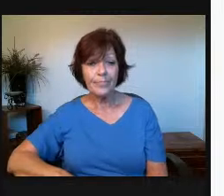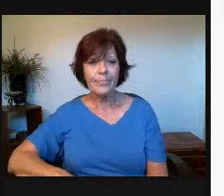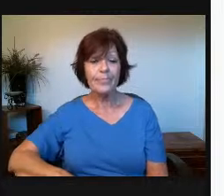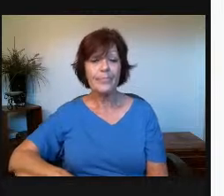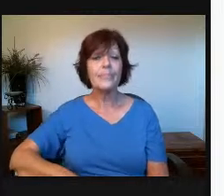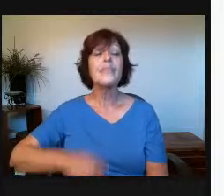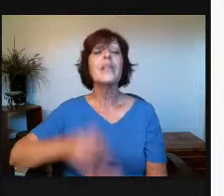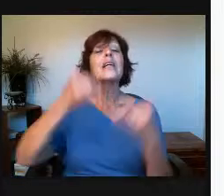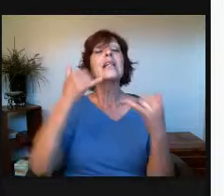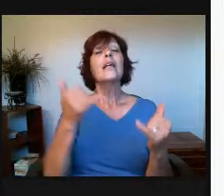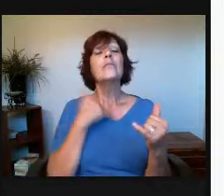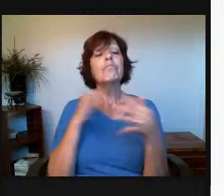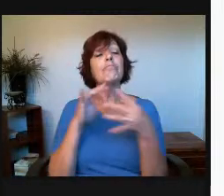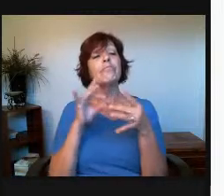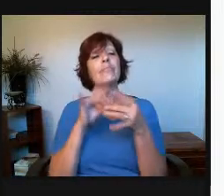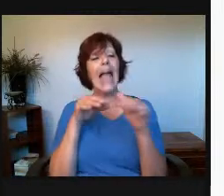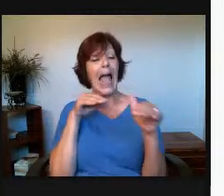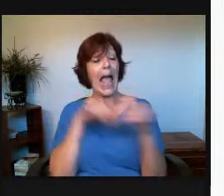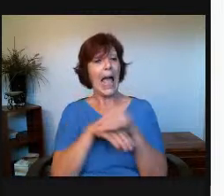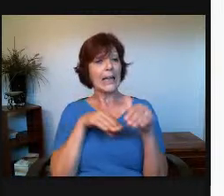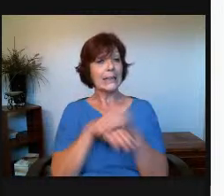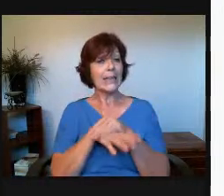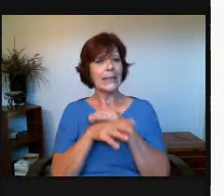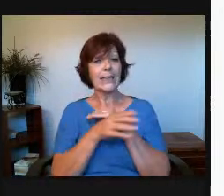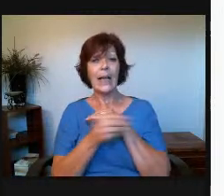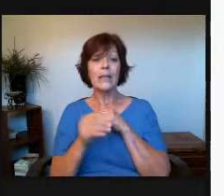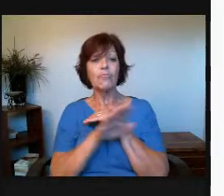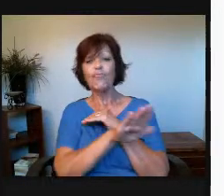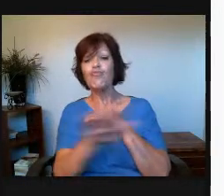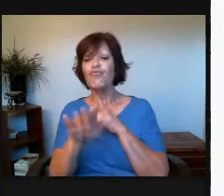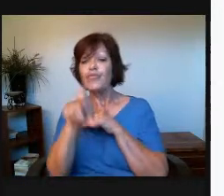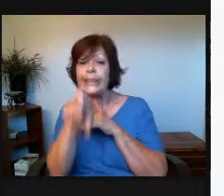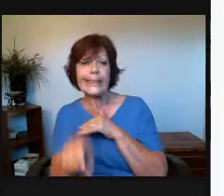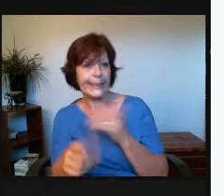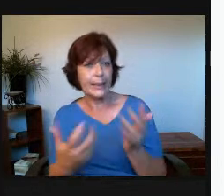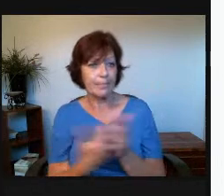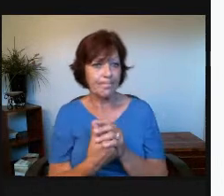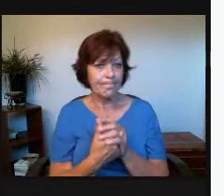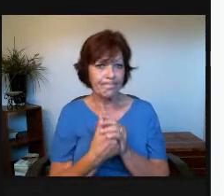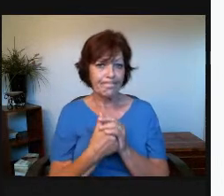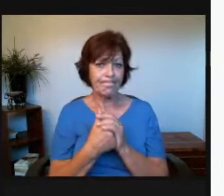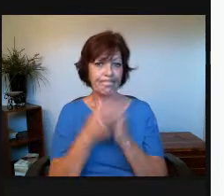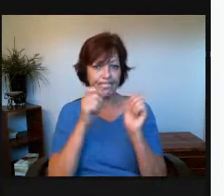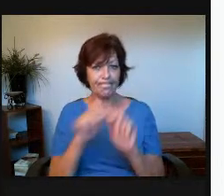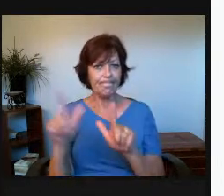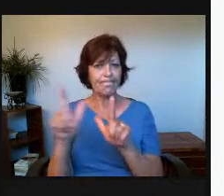Next, we want to talk about access and functional needs considerations. Next slide, please.